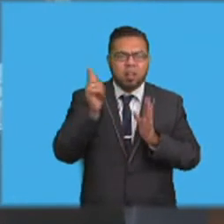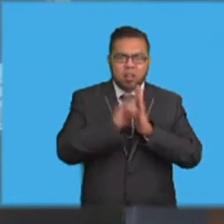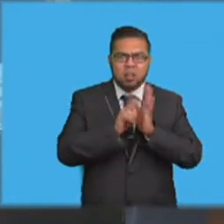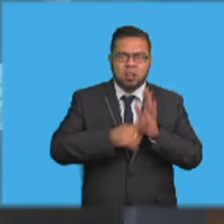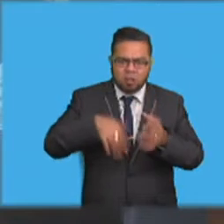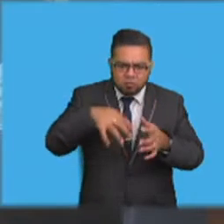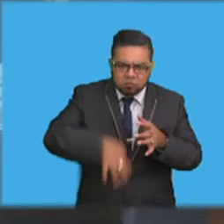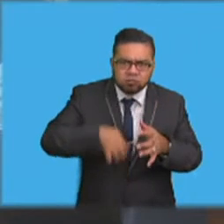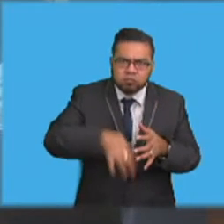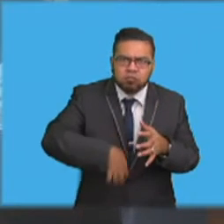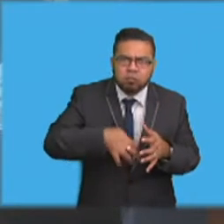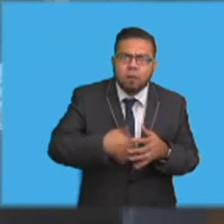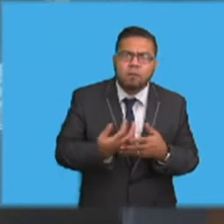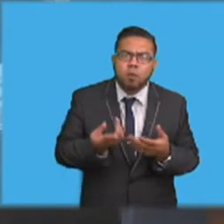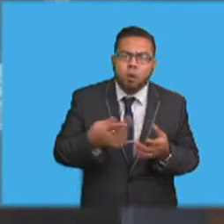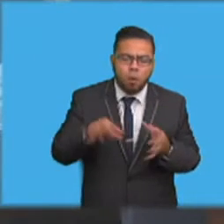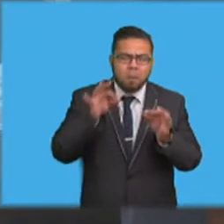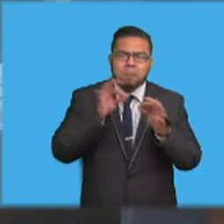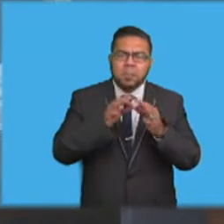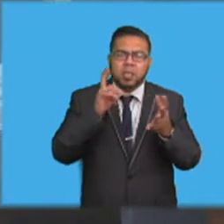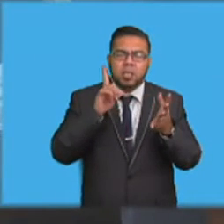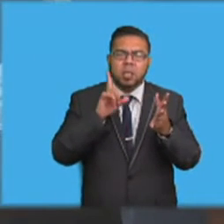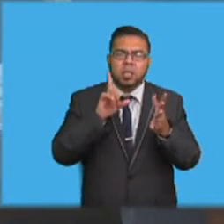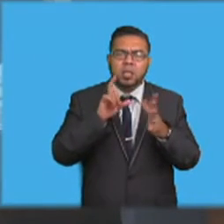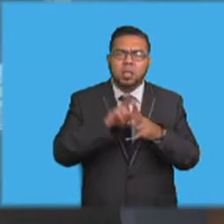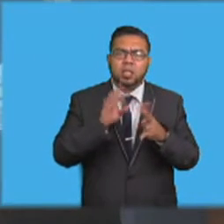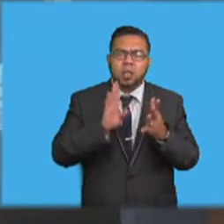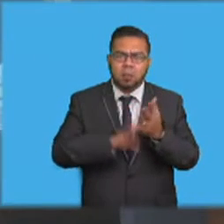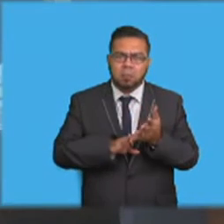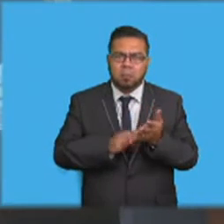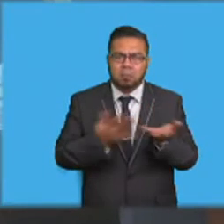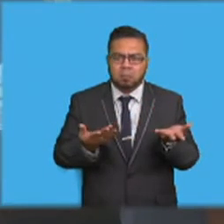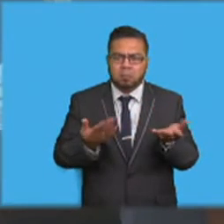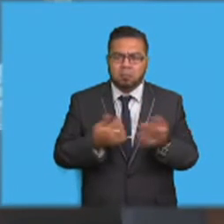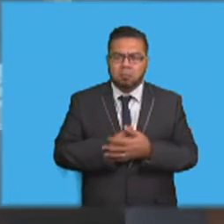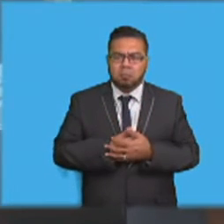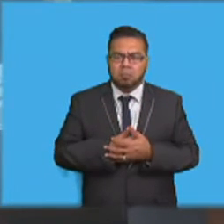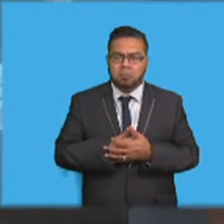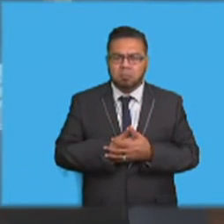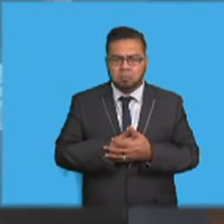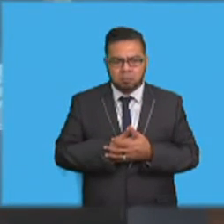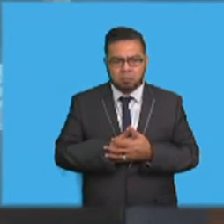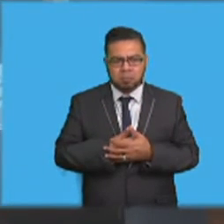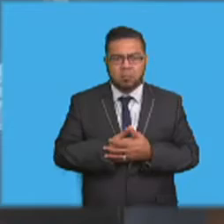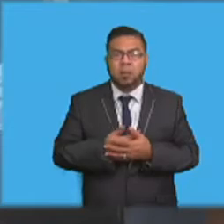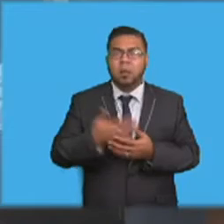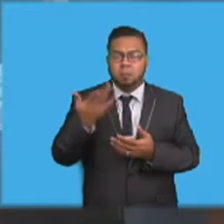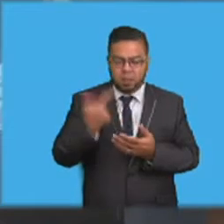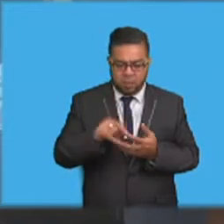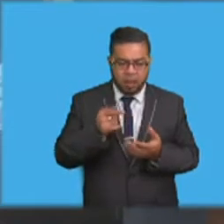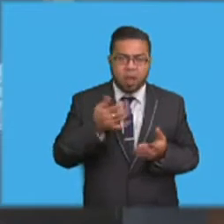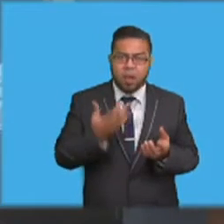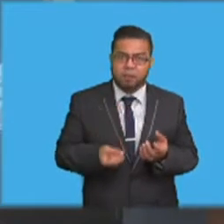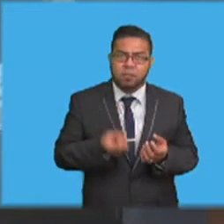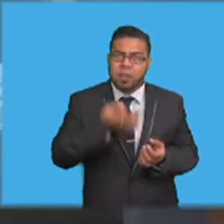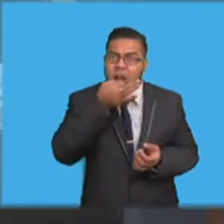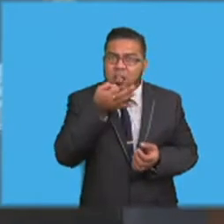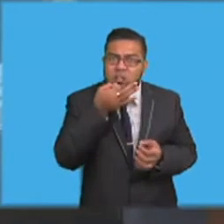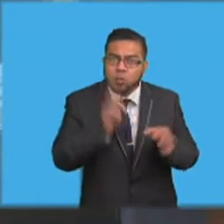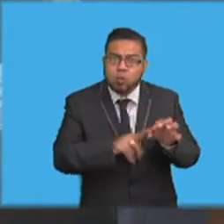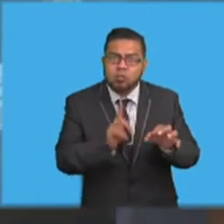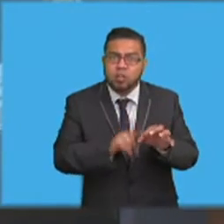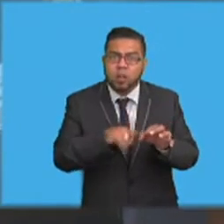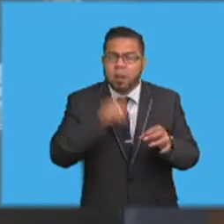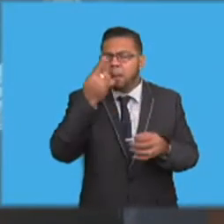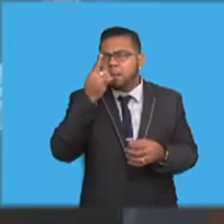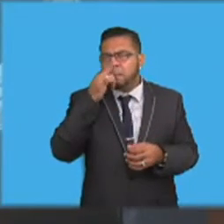their coastal areas. In fact, it reached a situation that they asked that the people